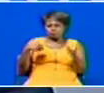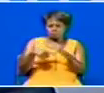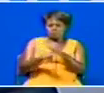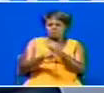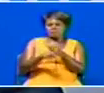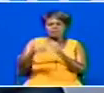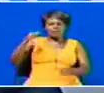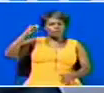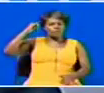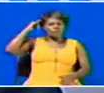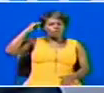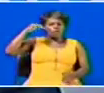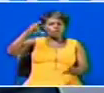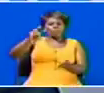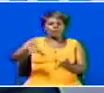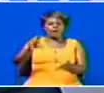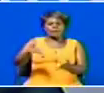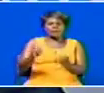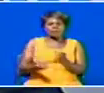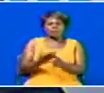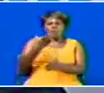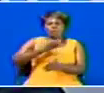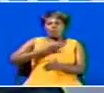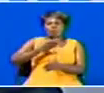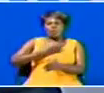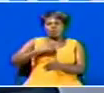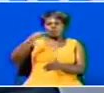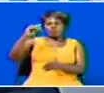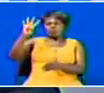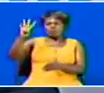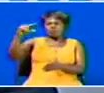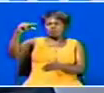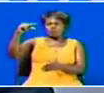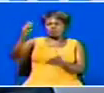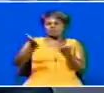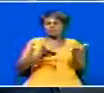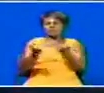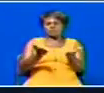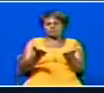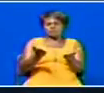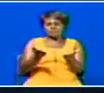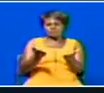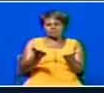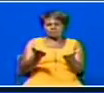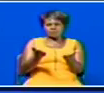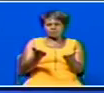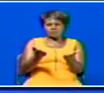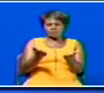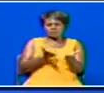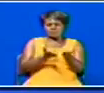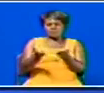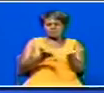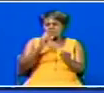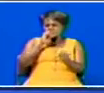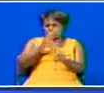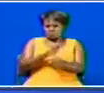the mobile telephony space, launching its own proprietary 4G mobile service. To be known as a Fiber 4G Extreme, the service